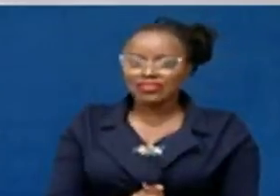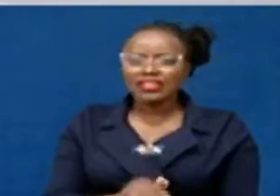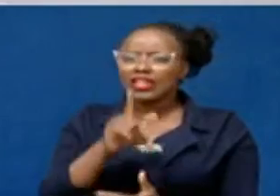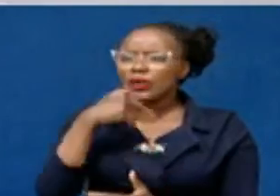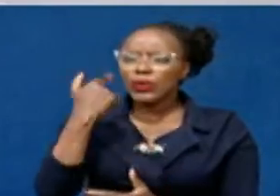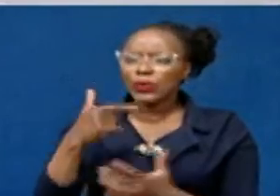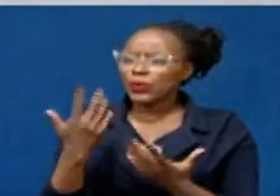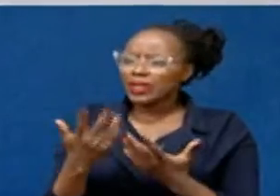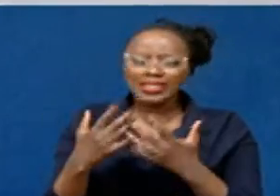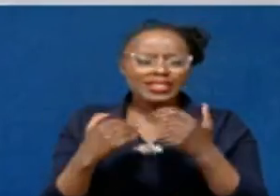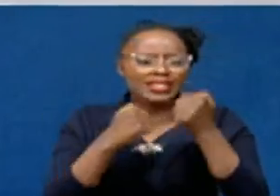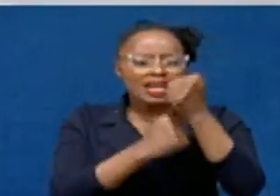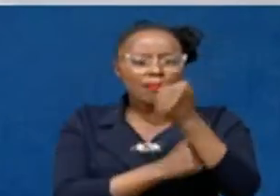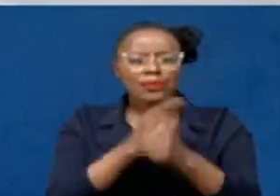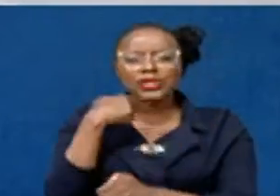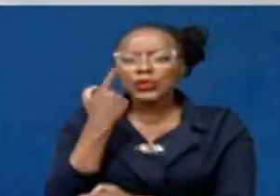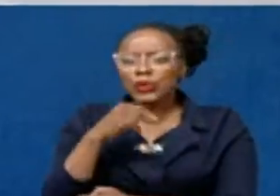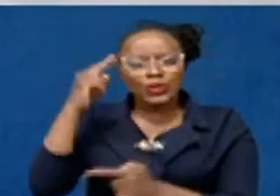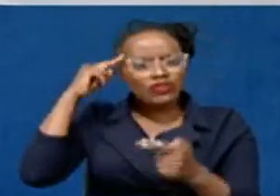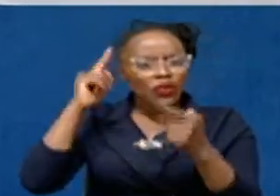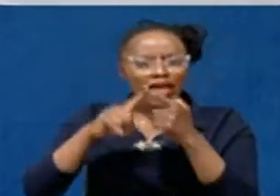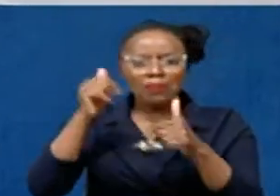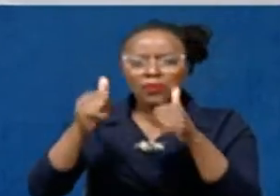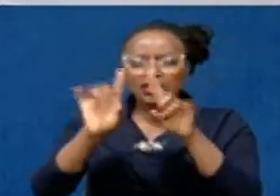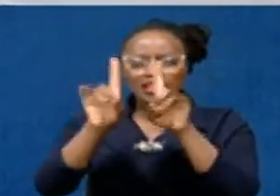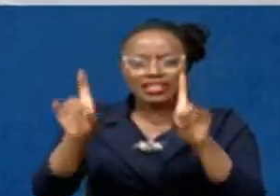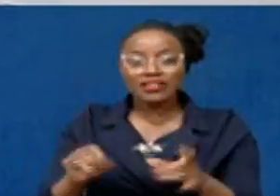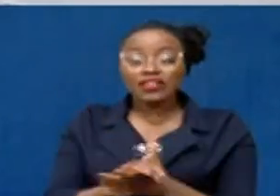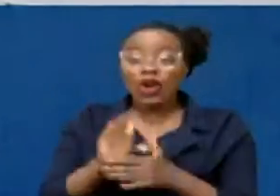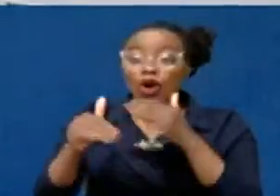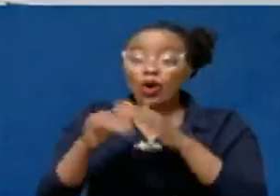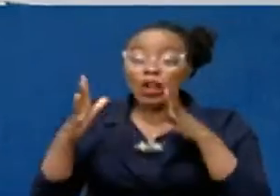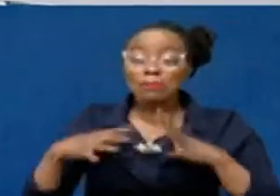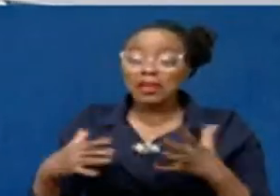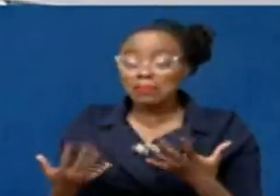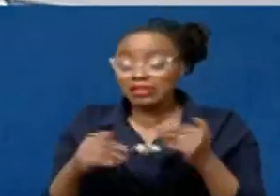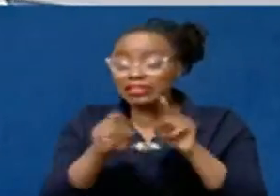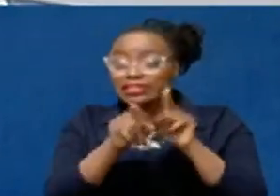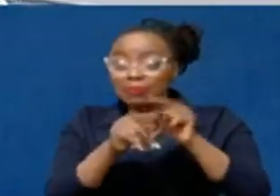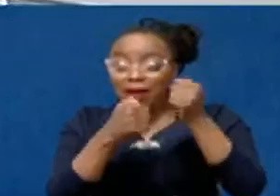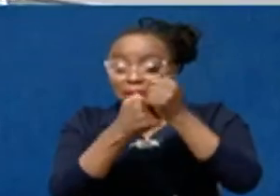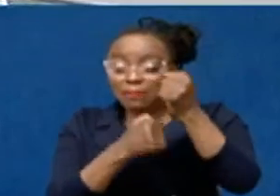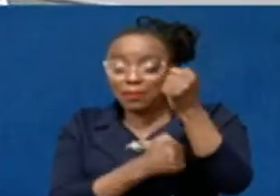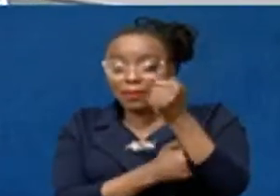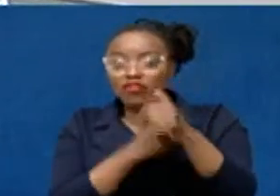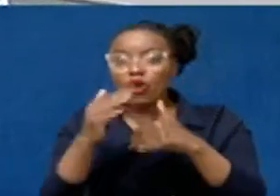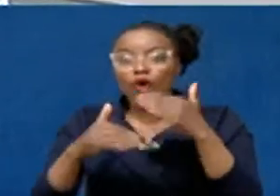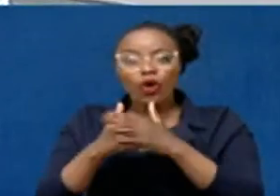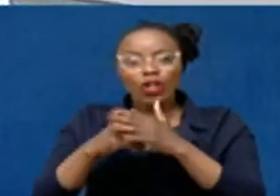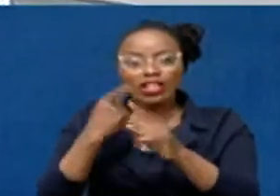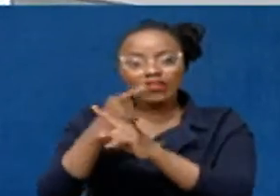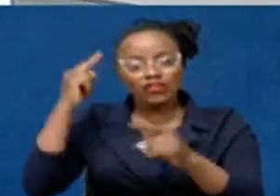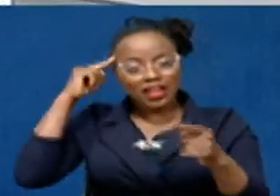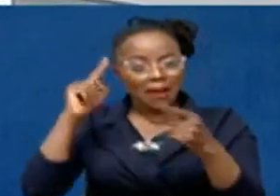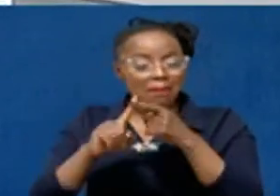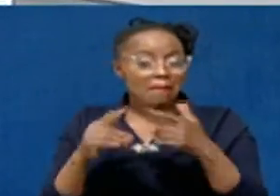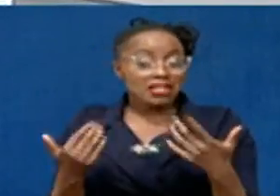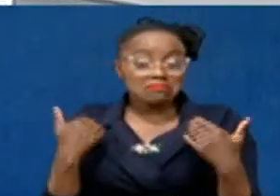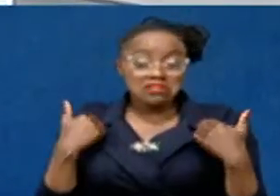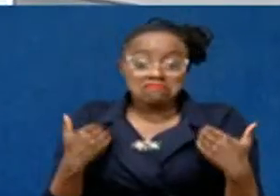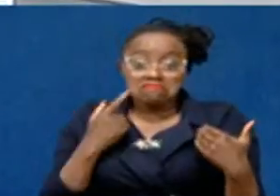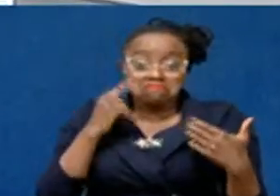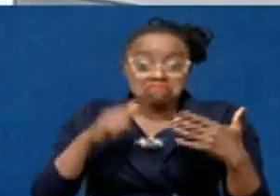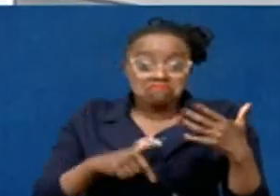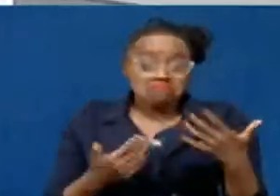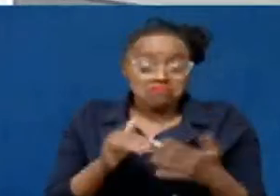Who is endorsing who and for what purpose? Everybody is endorsing everyone for every purpose. I will say